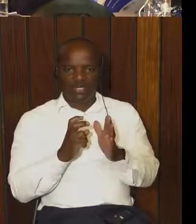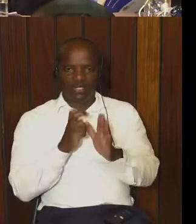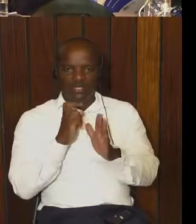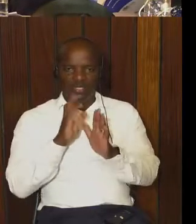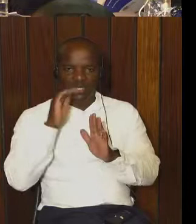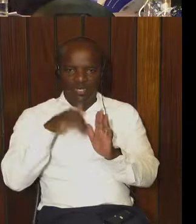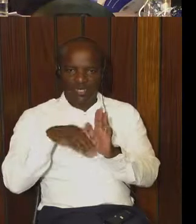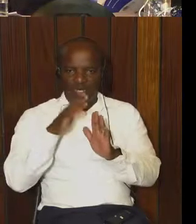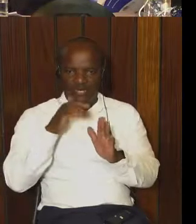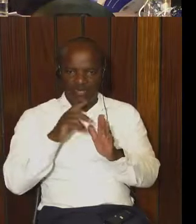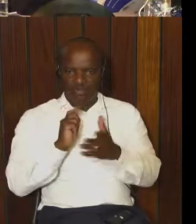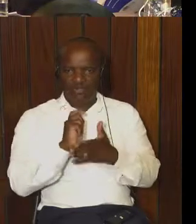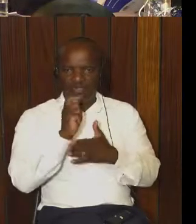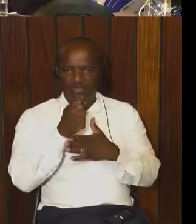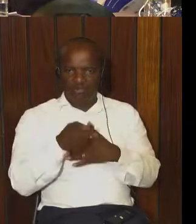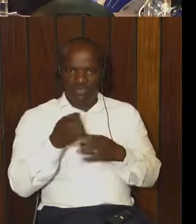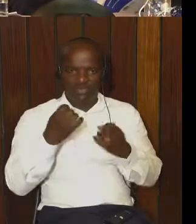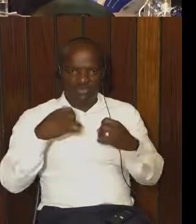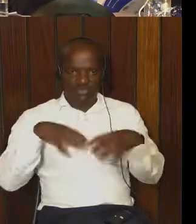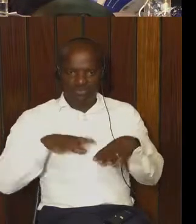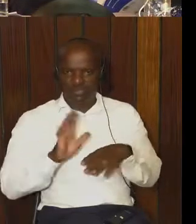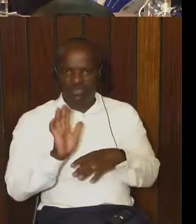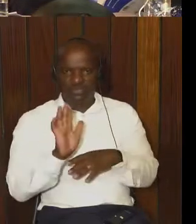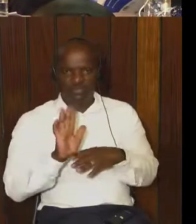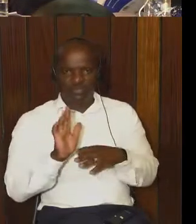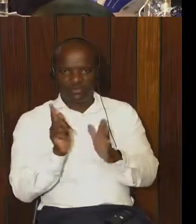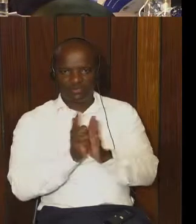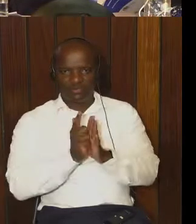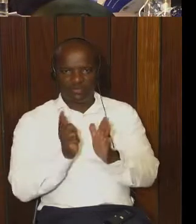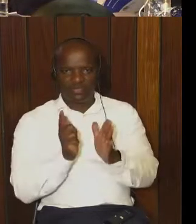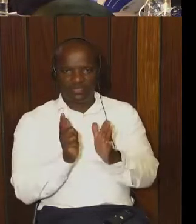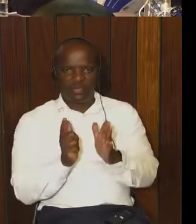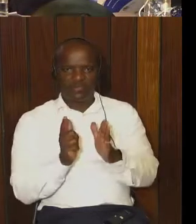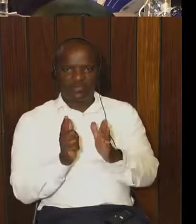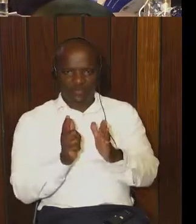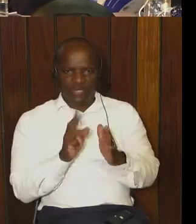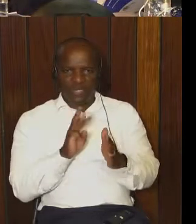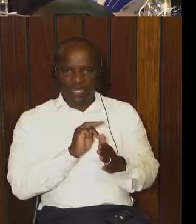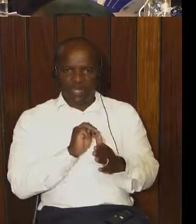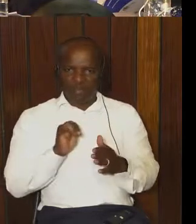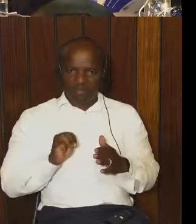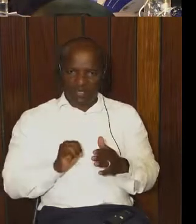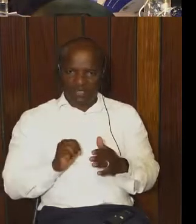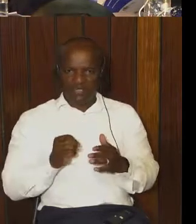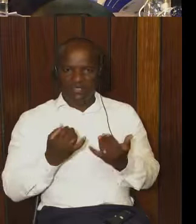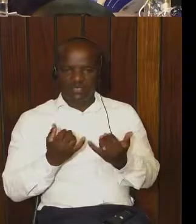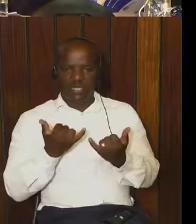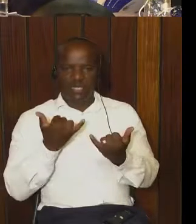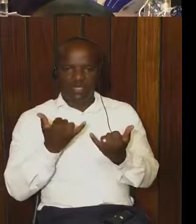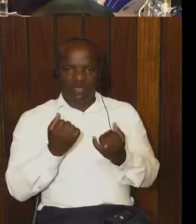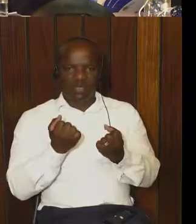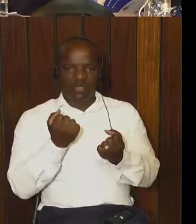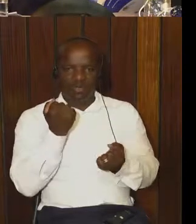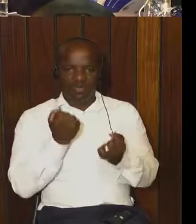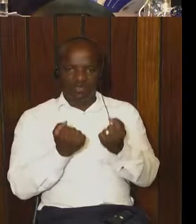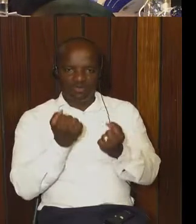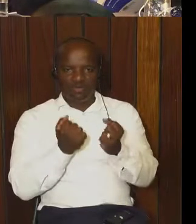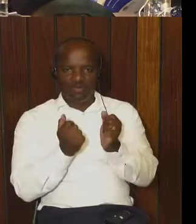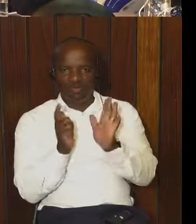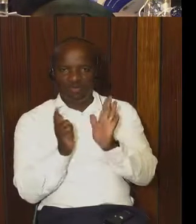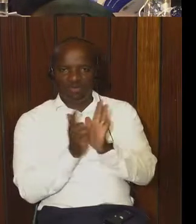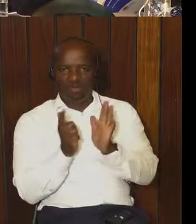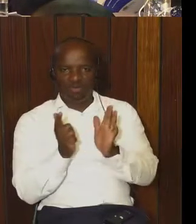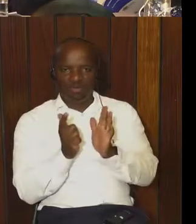expenditure. While that process is underway with the minister, we are also now facing a court matter. And that court matter with